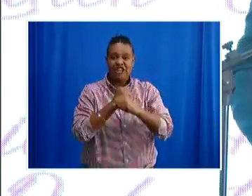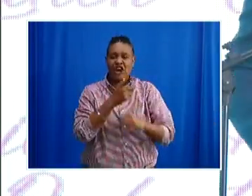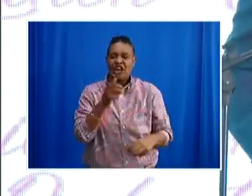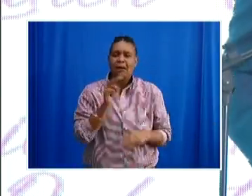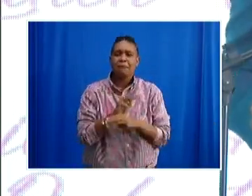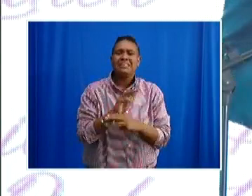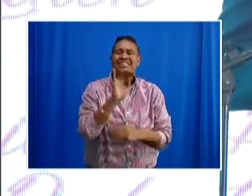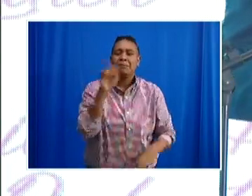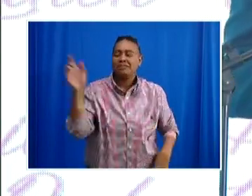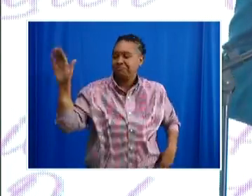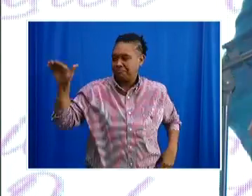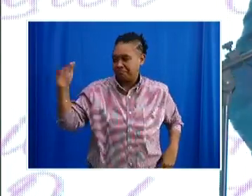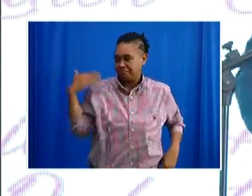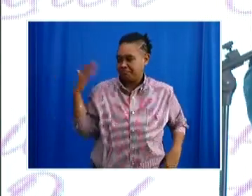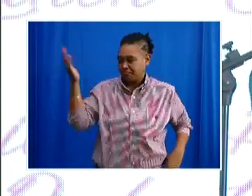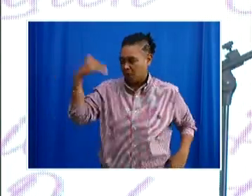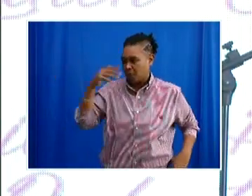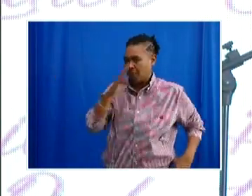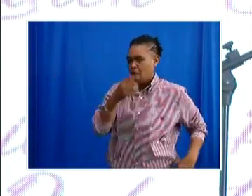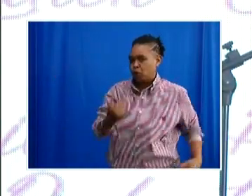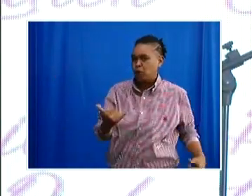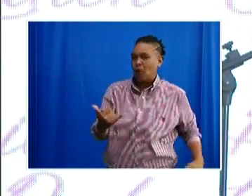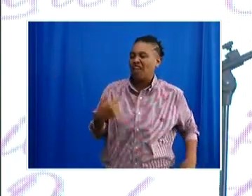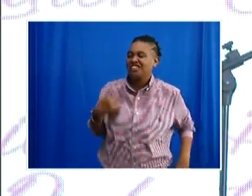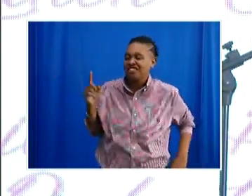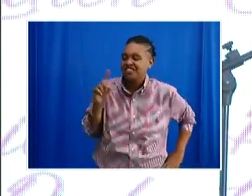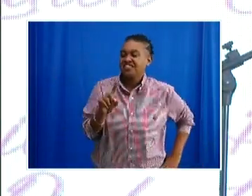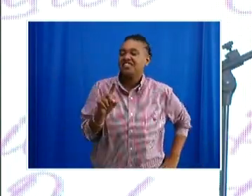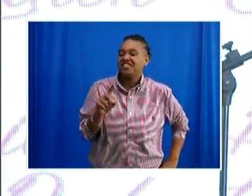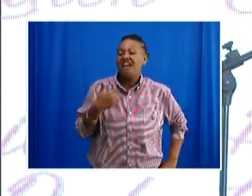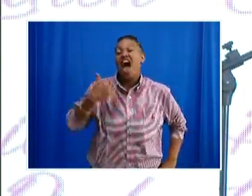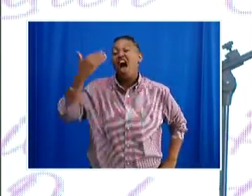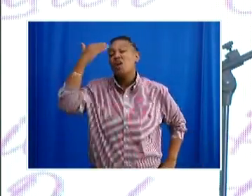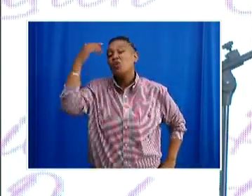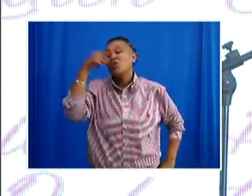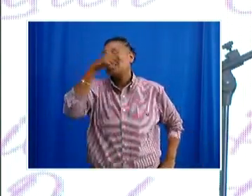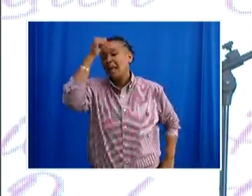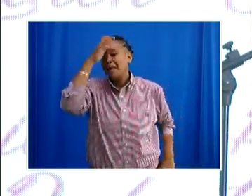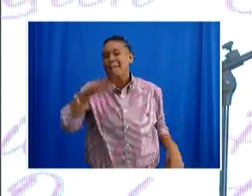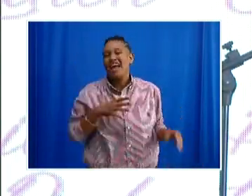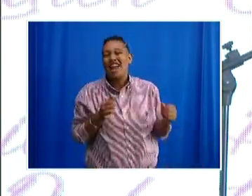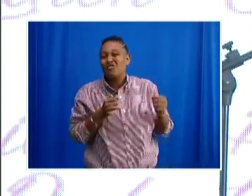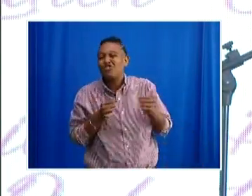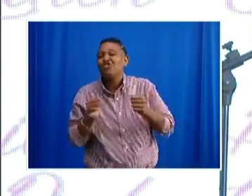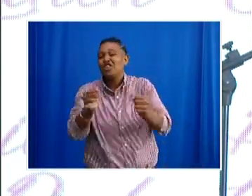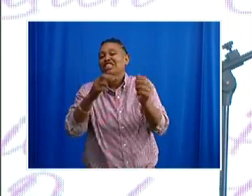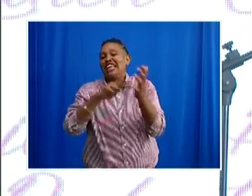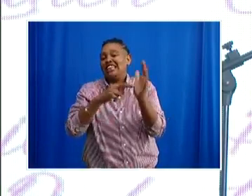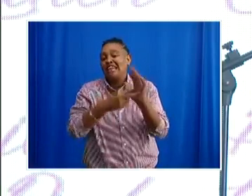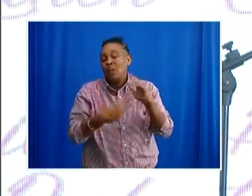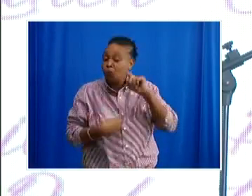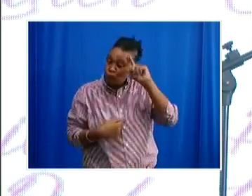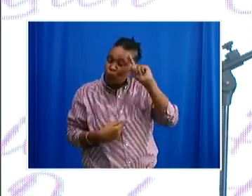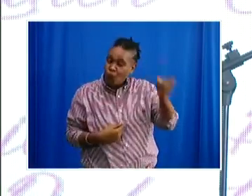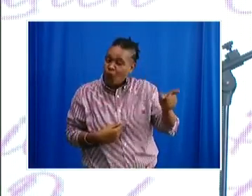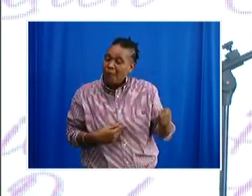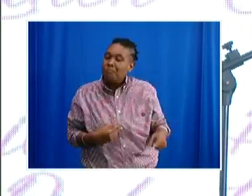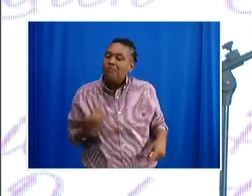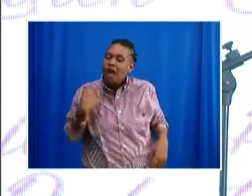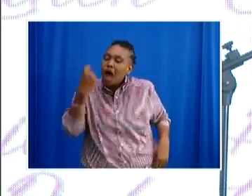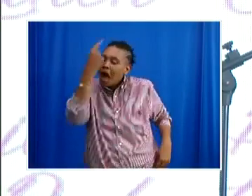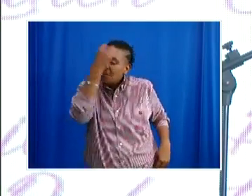Mackenzie invites me today to speak. And I know he's a man of strategic intent. So I get the